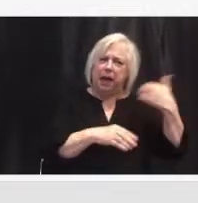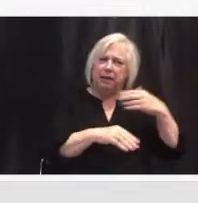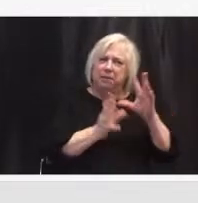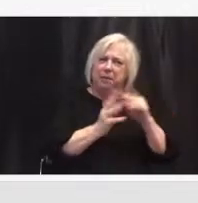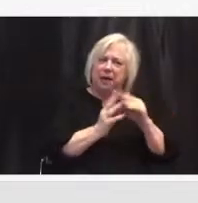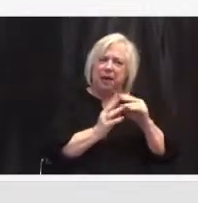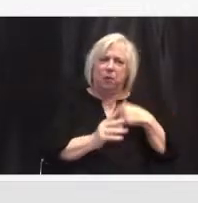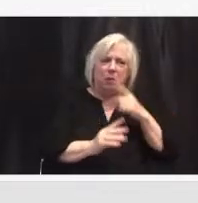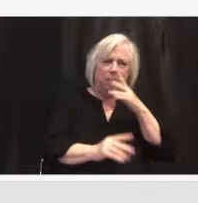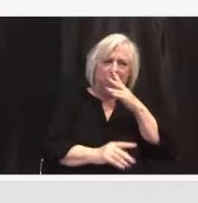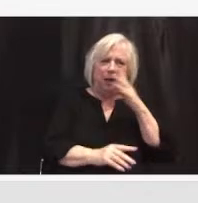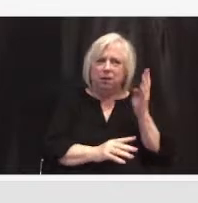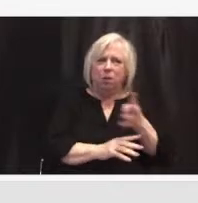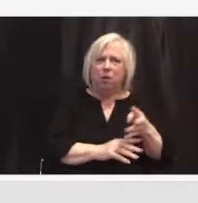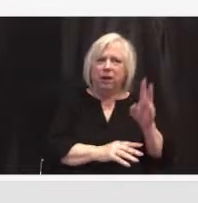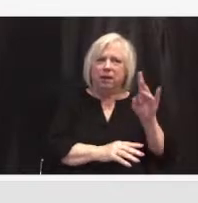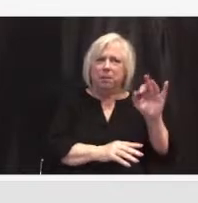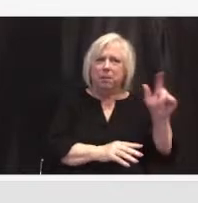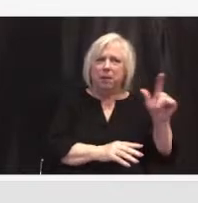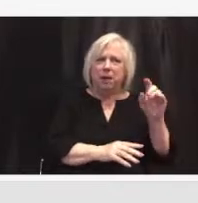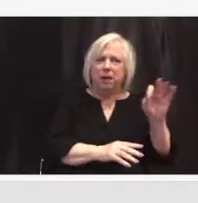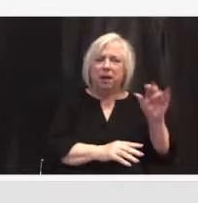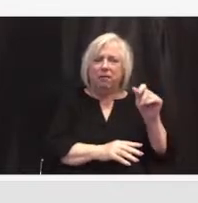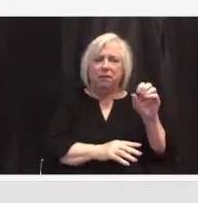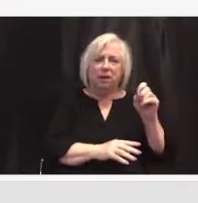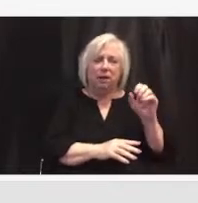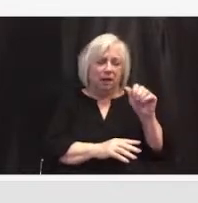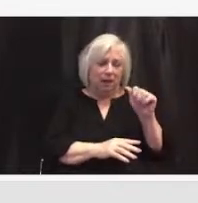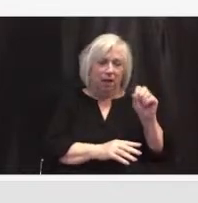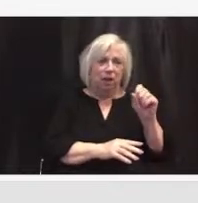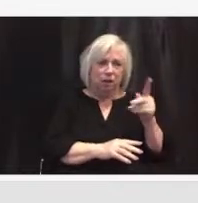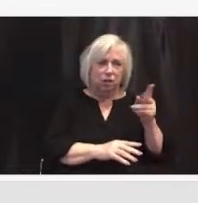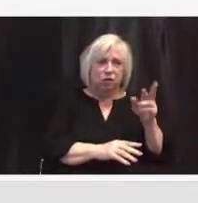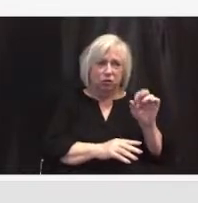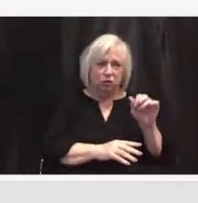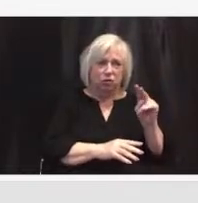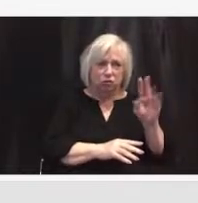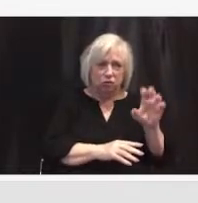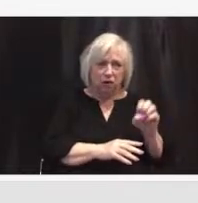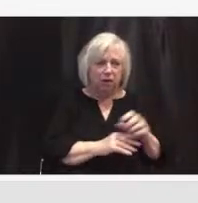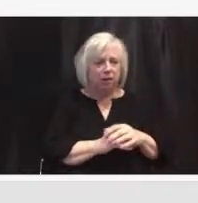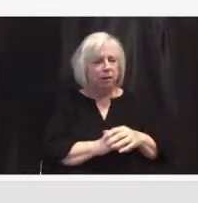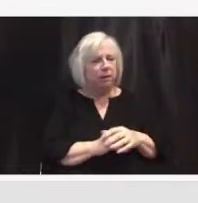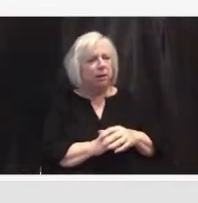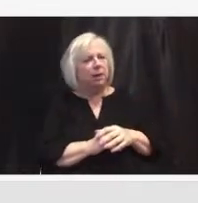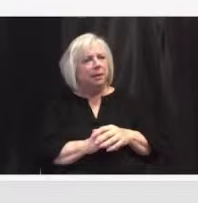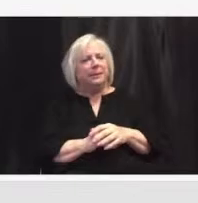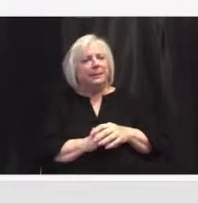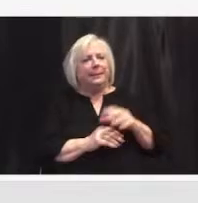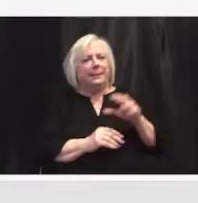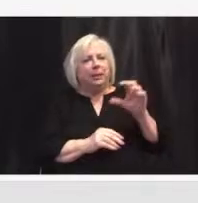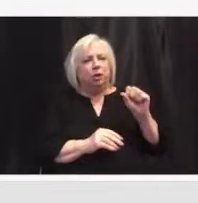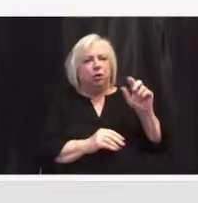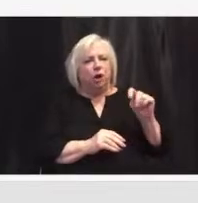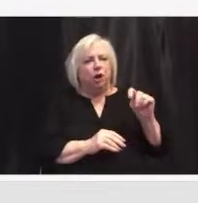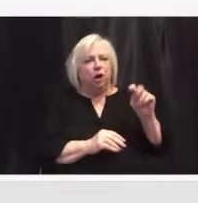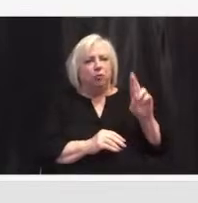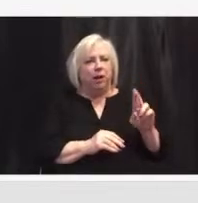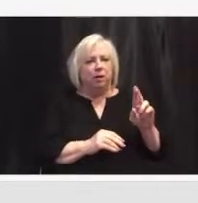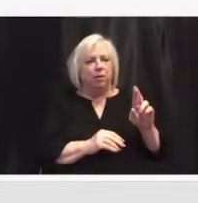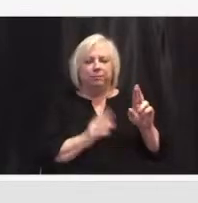saying, well, that we can't vote based on the bill of assurance. So I'm just not, short-term rentals, I think are,